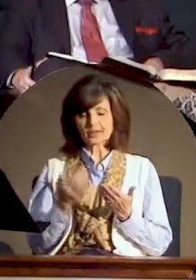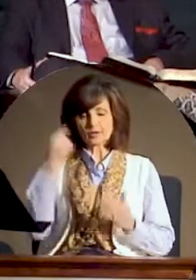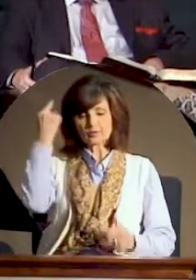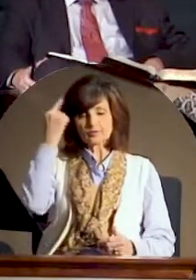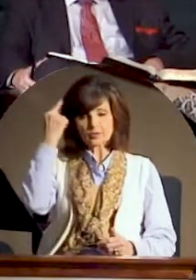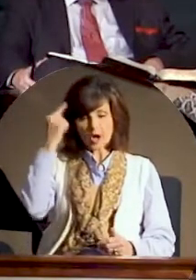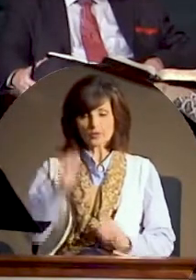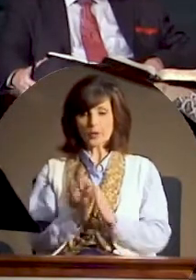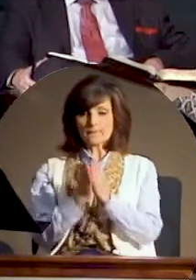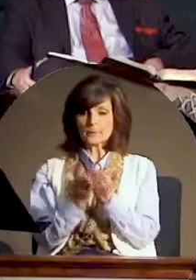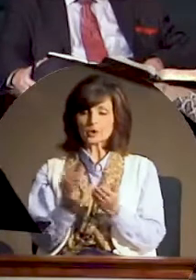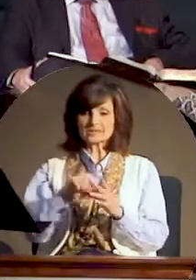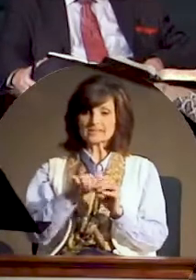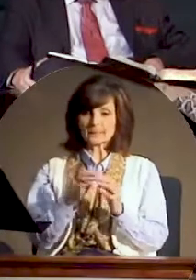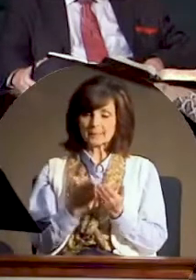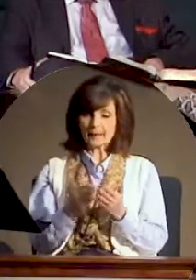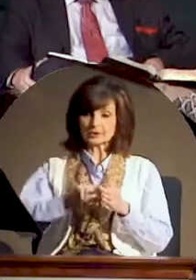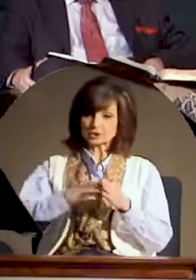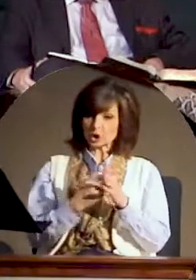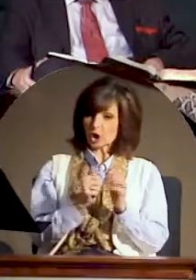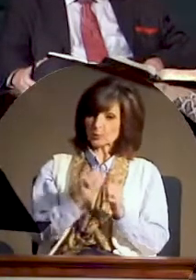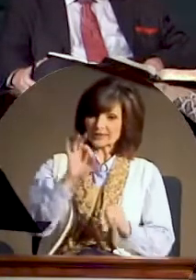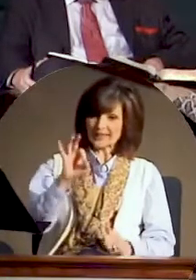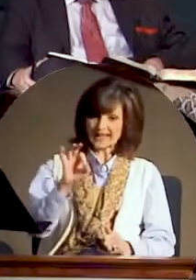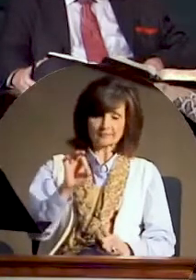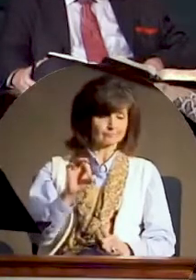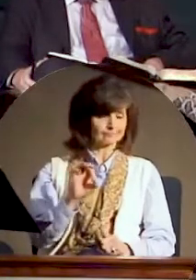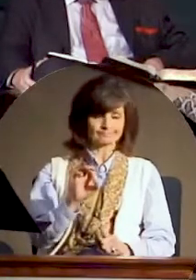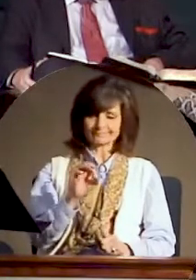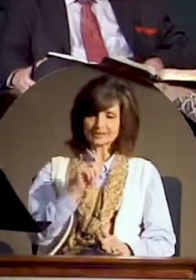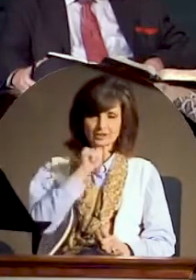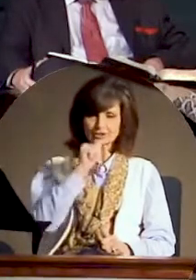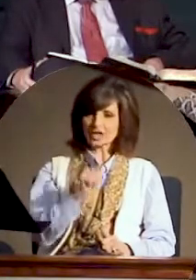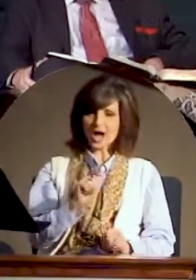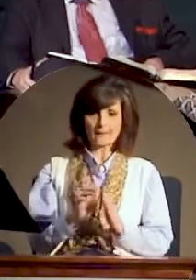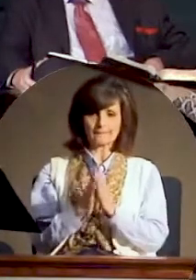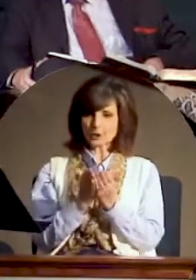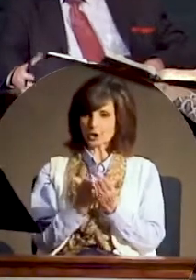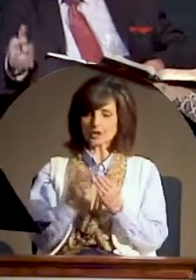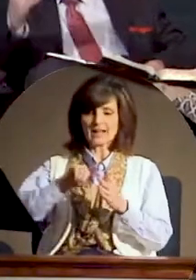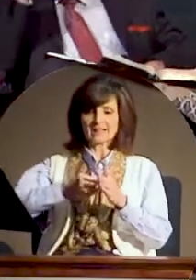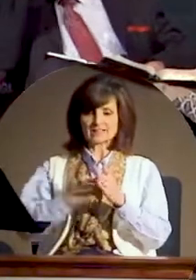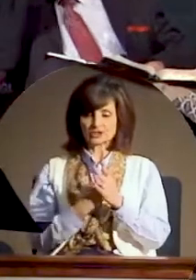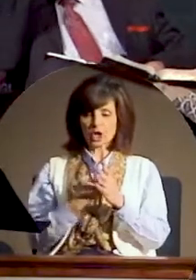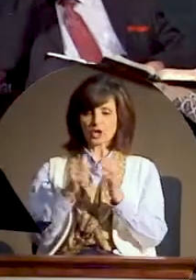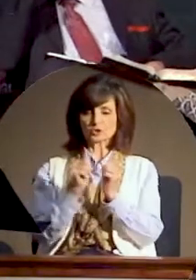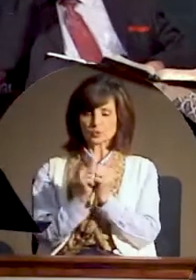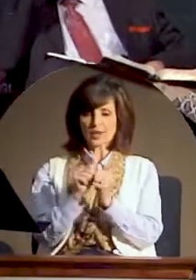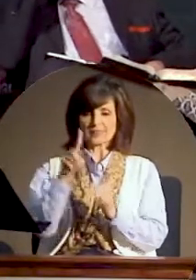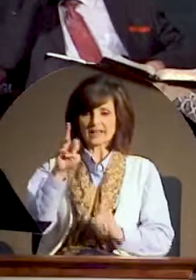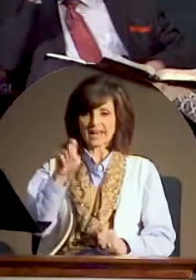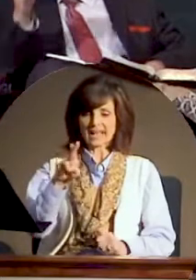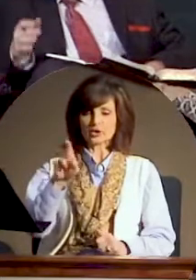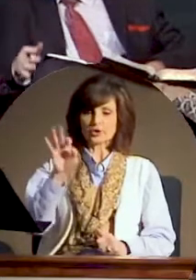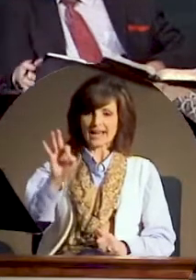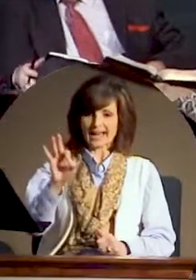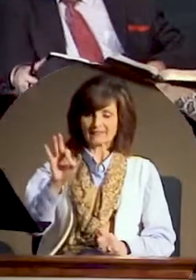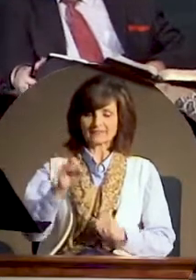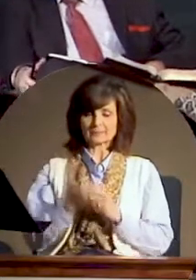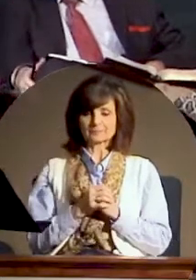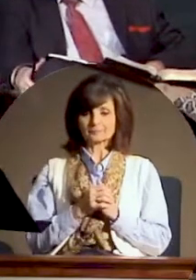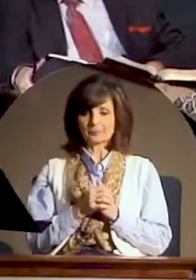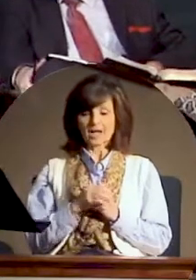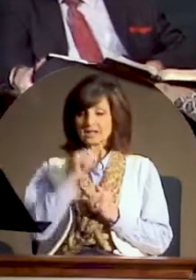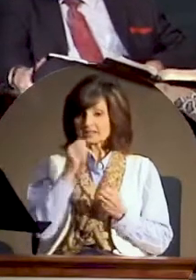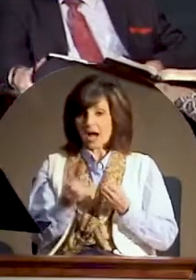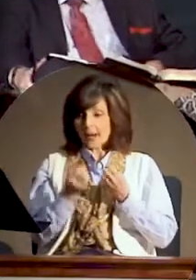have thought that there are books in our Bible that start with an F, but there are no books in our King James Bible that begin with the letter F. Can I tell you something?